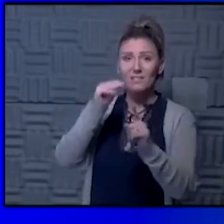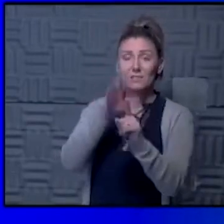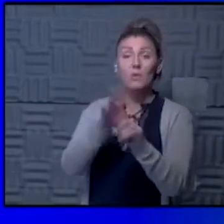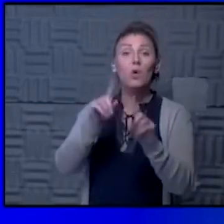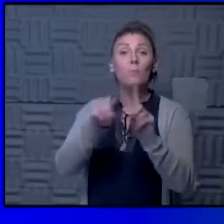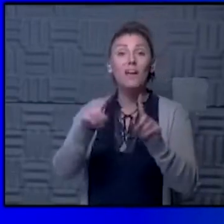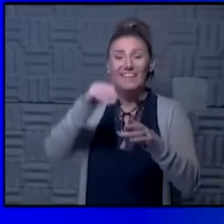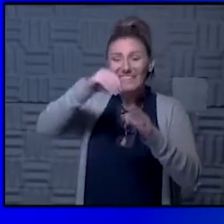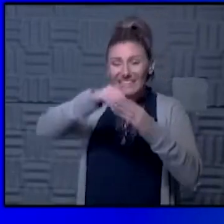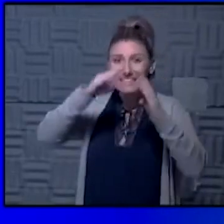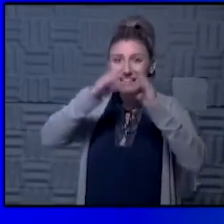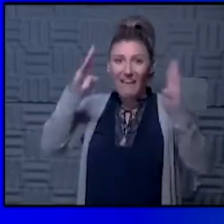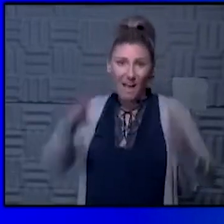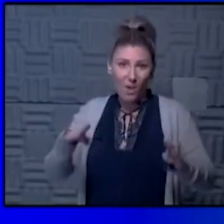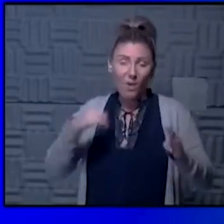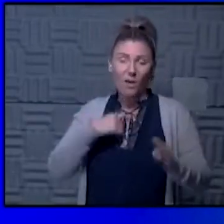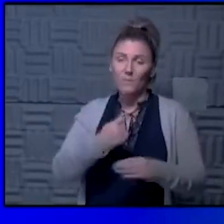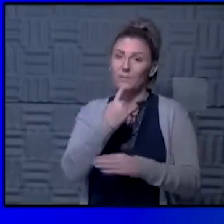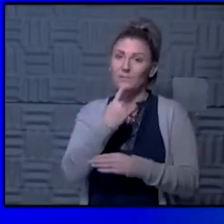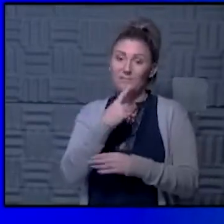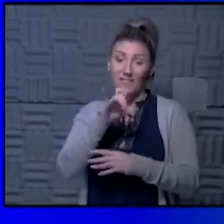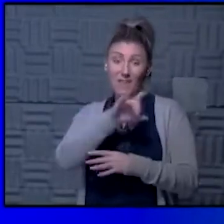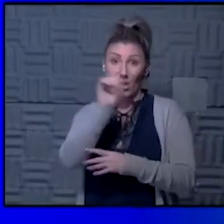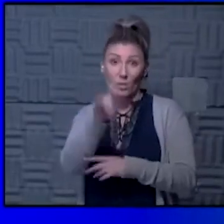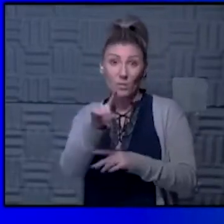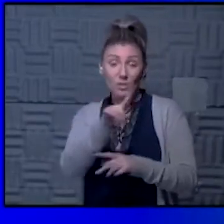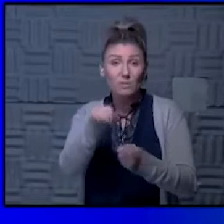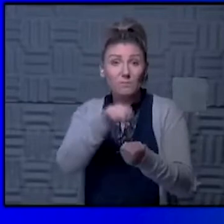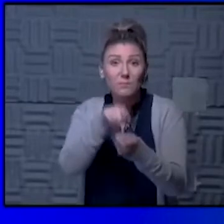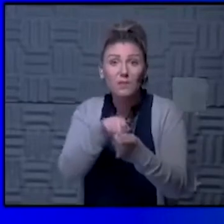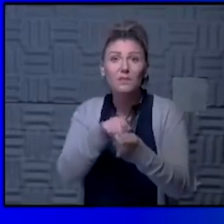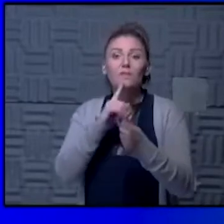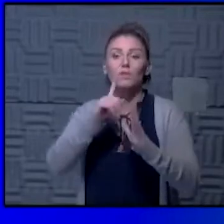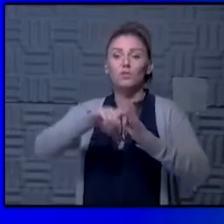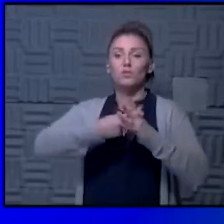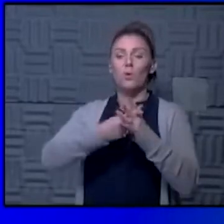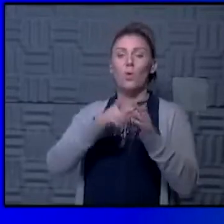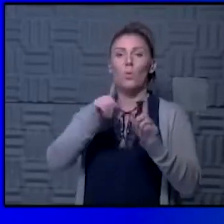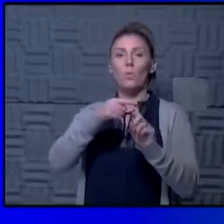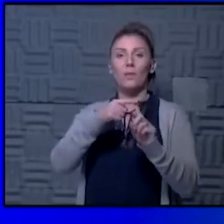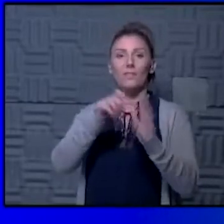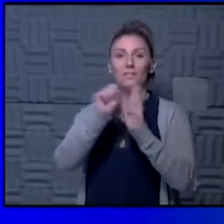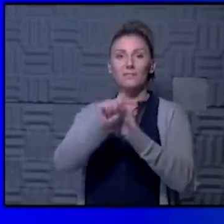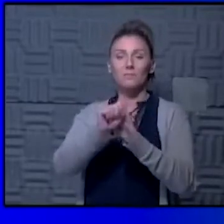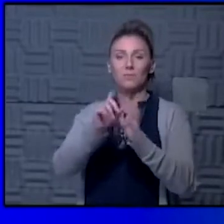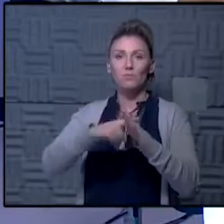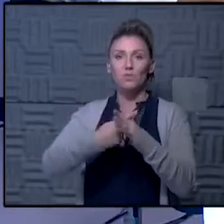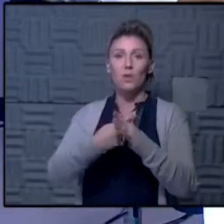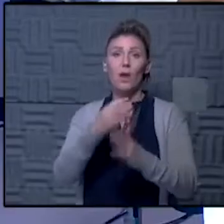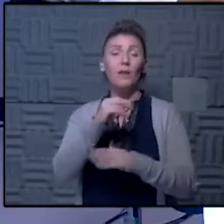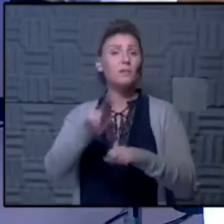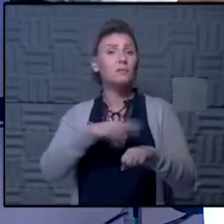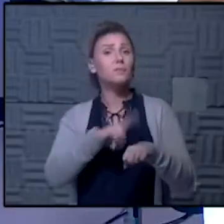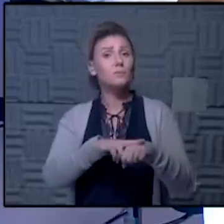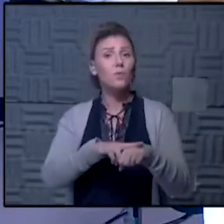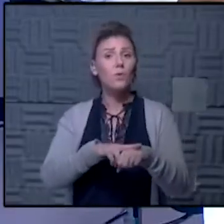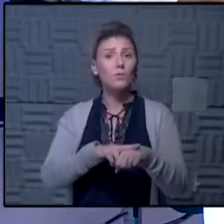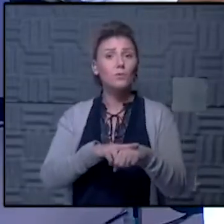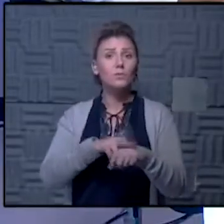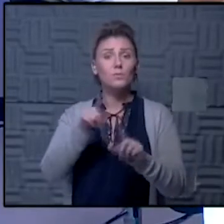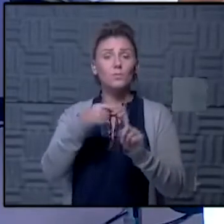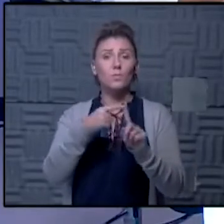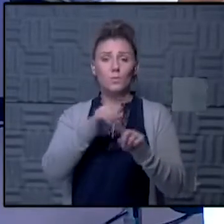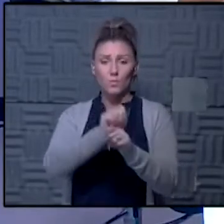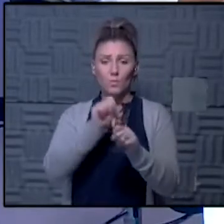But in the household, I would say from that question specifically, I would start with when your symptoms first started. And of course, as you work with